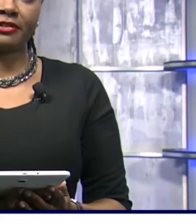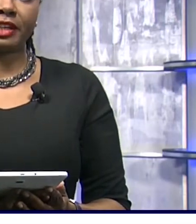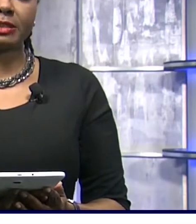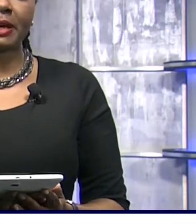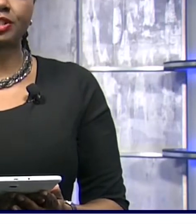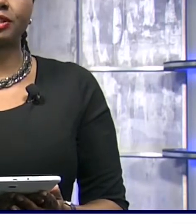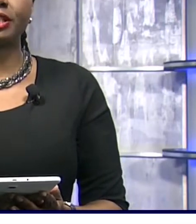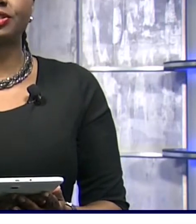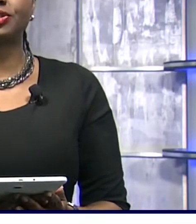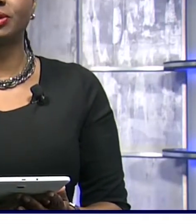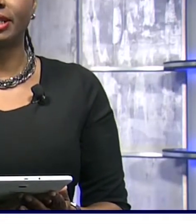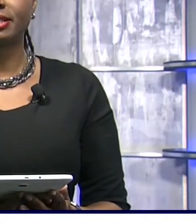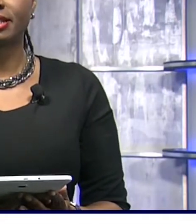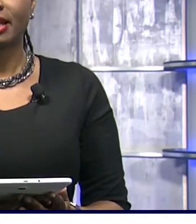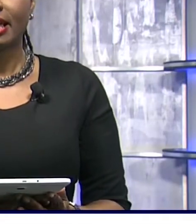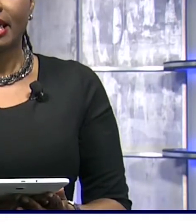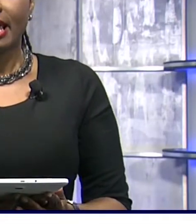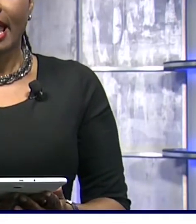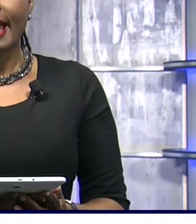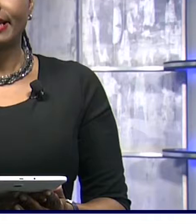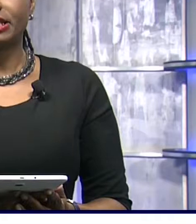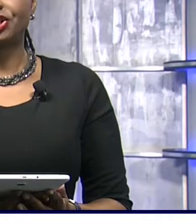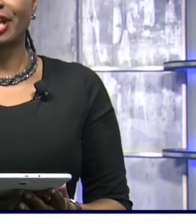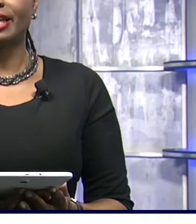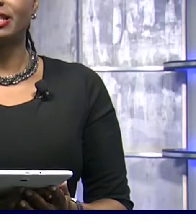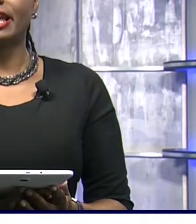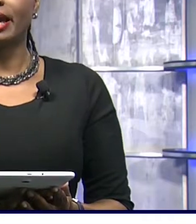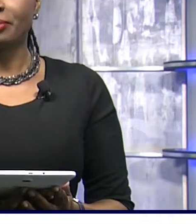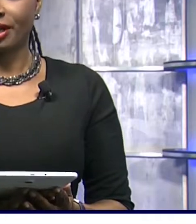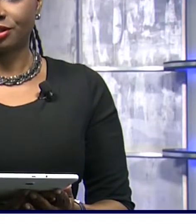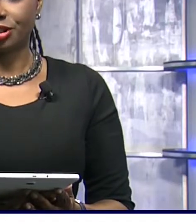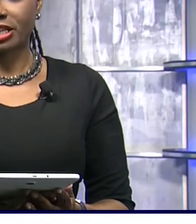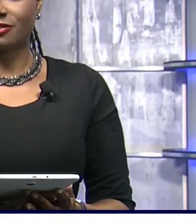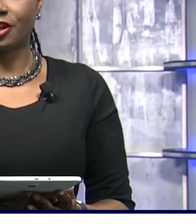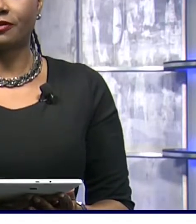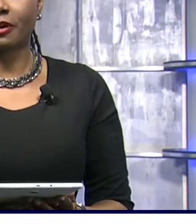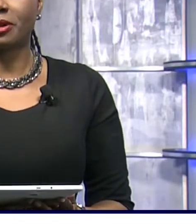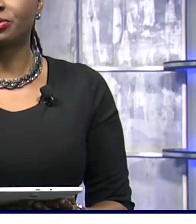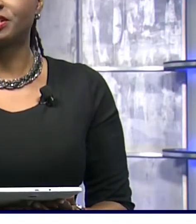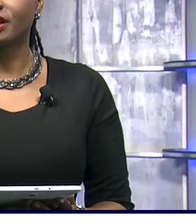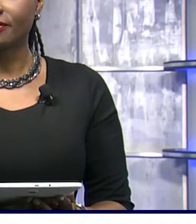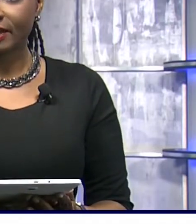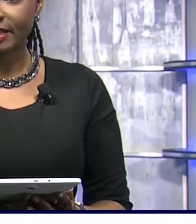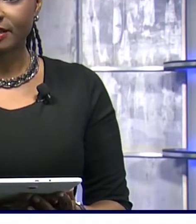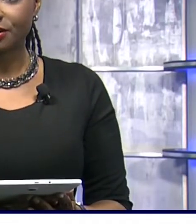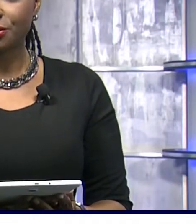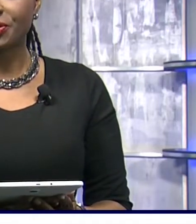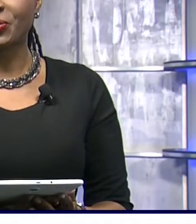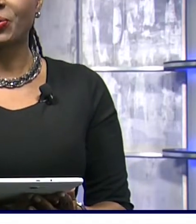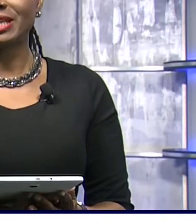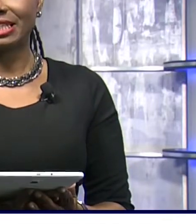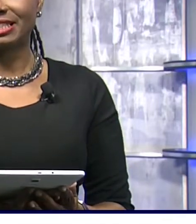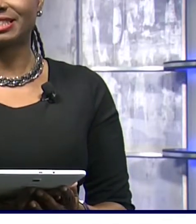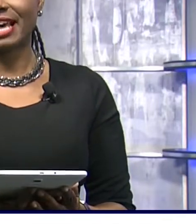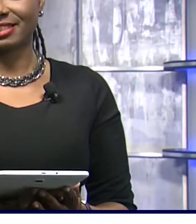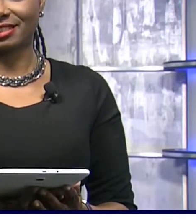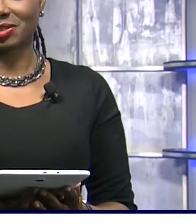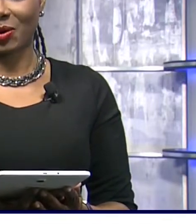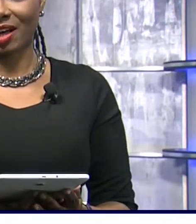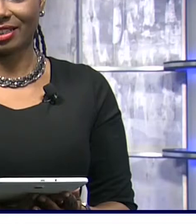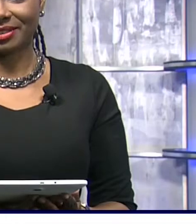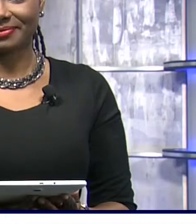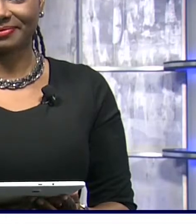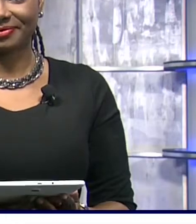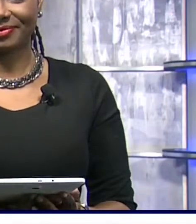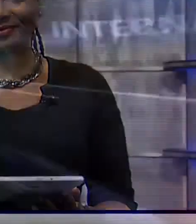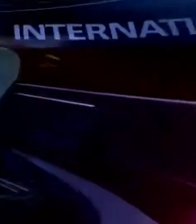to benefit special needs students. And Shannon Gabriel transferred from the reserve list to the Windies test